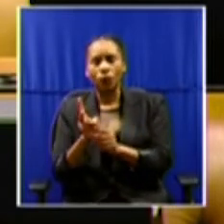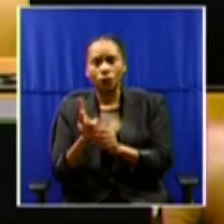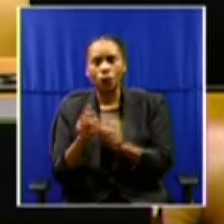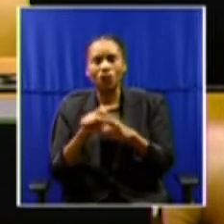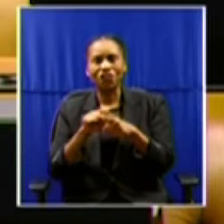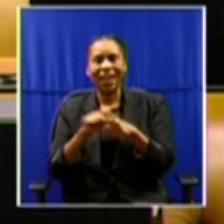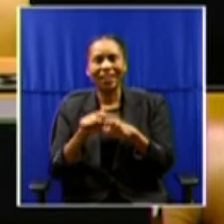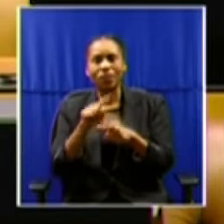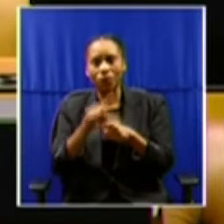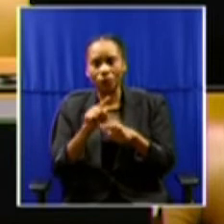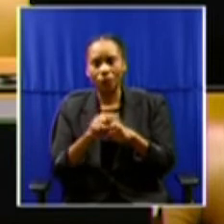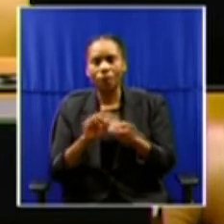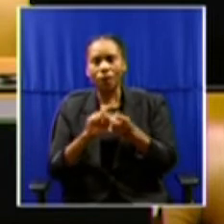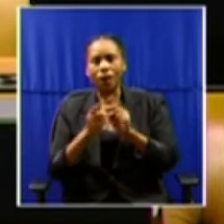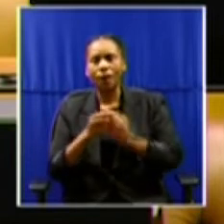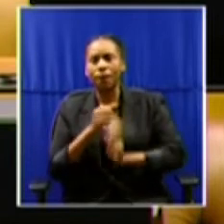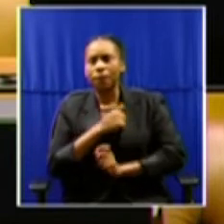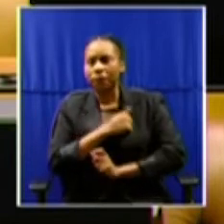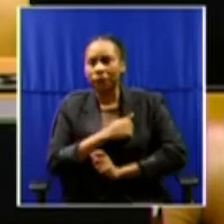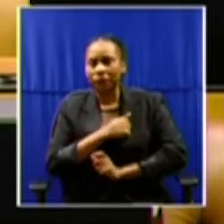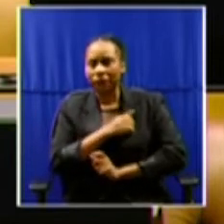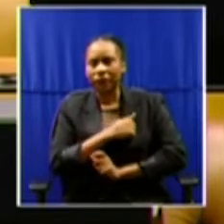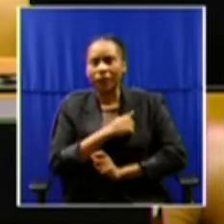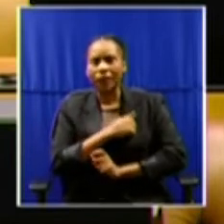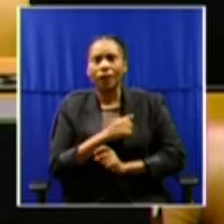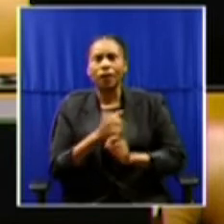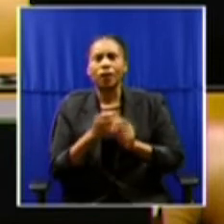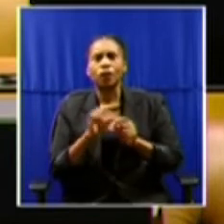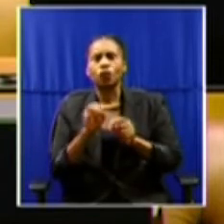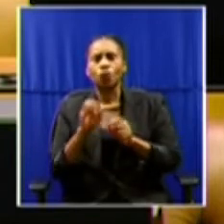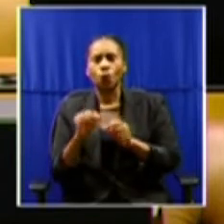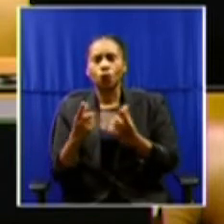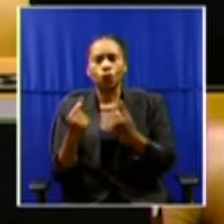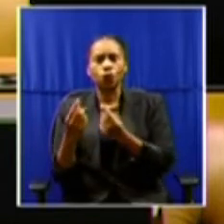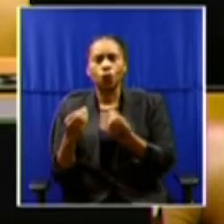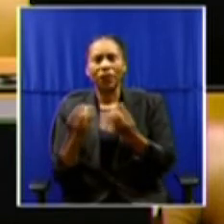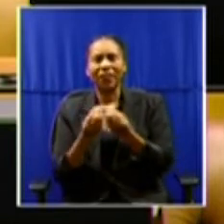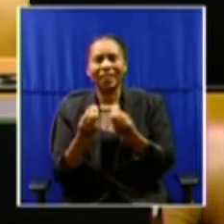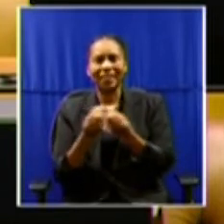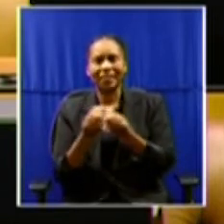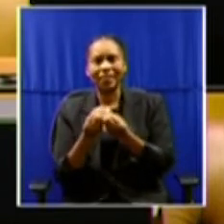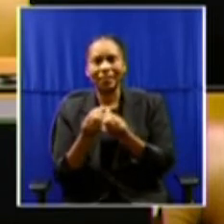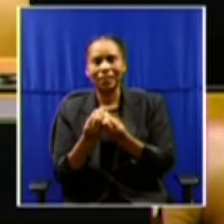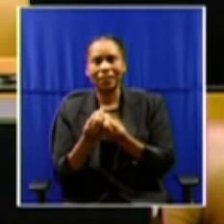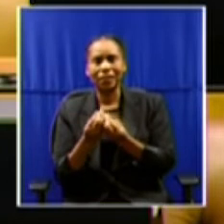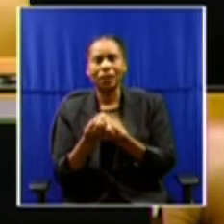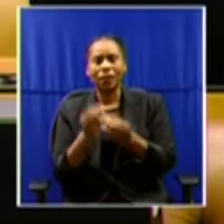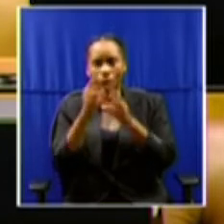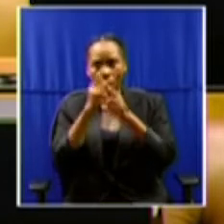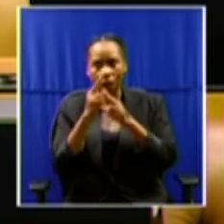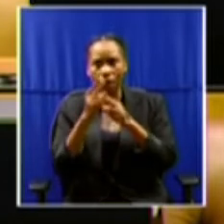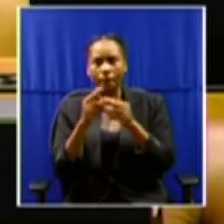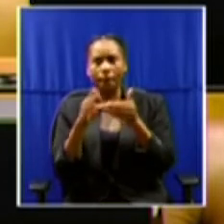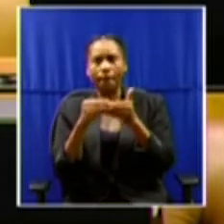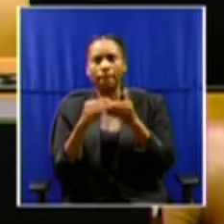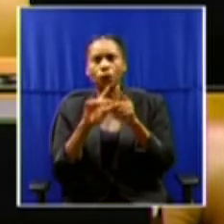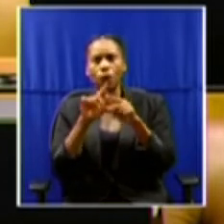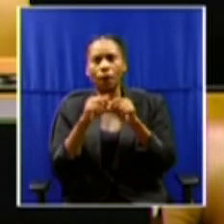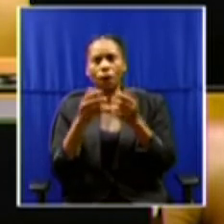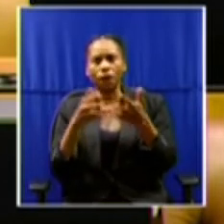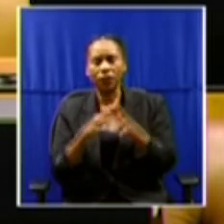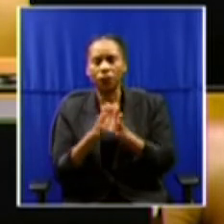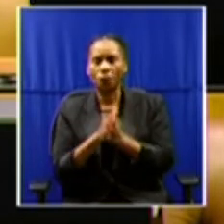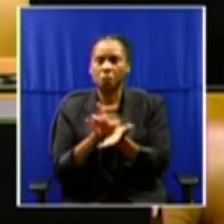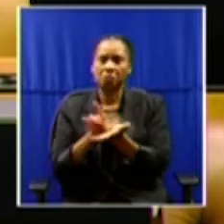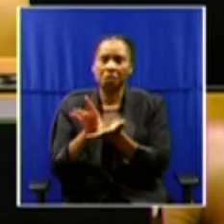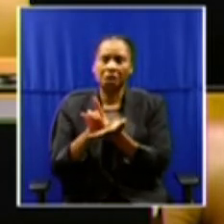be sympathetic, have some empathy, so that they don't do things that Mrs. Honorable Member Khalid talking about, of chasing